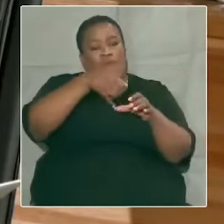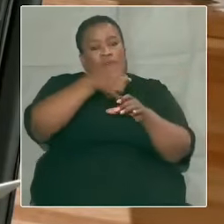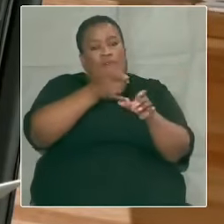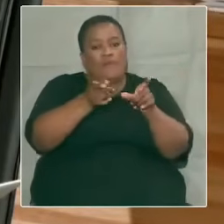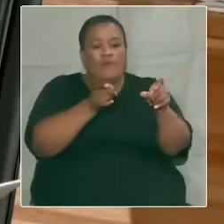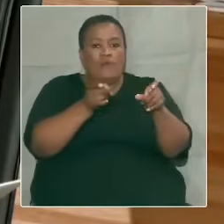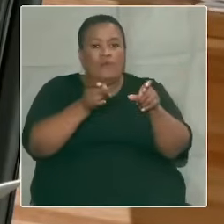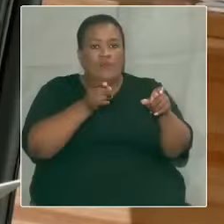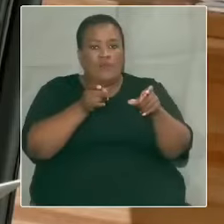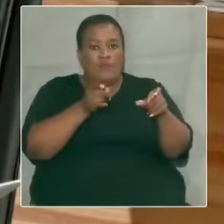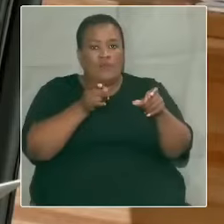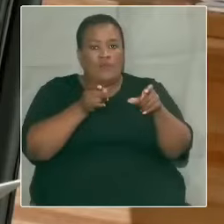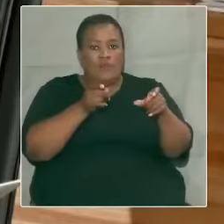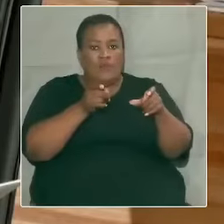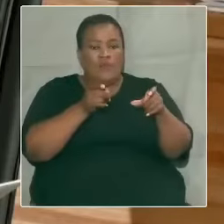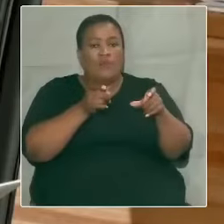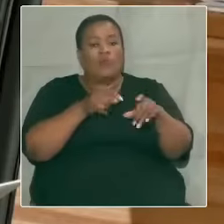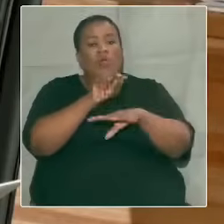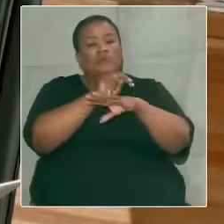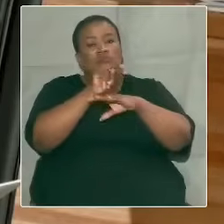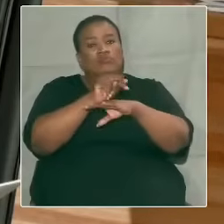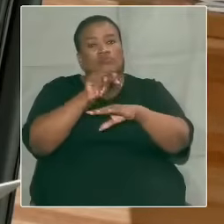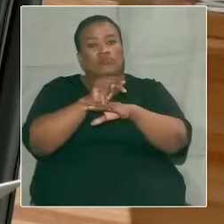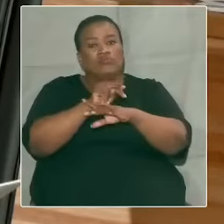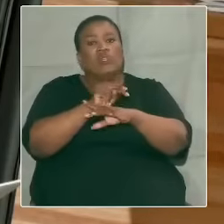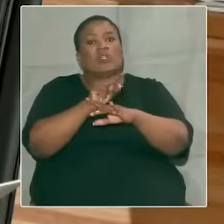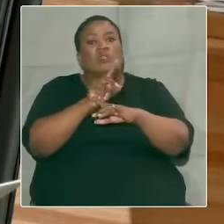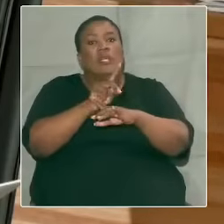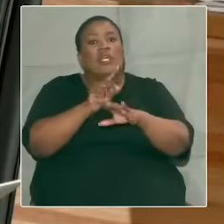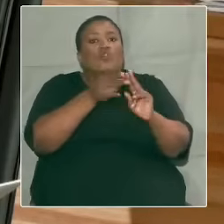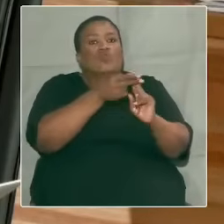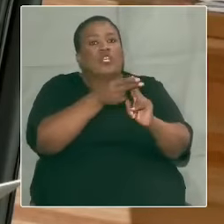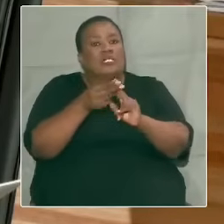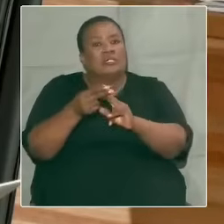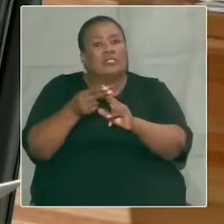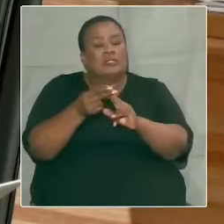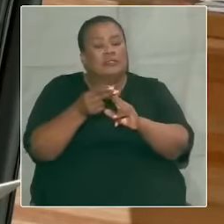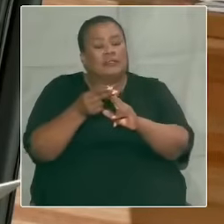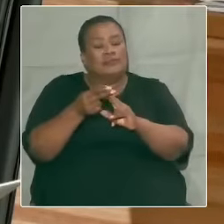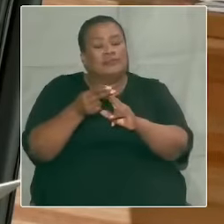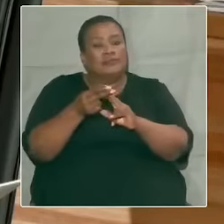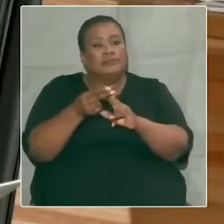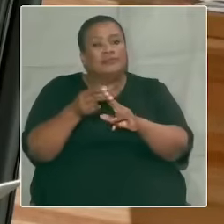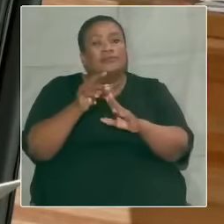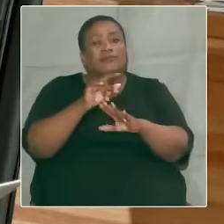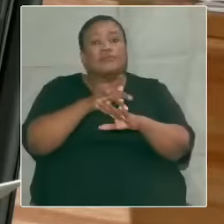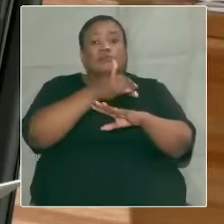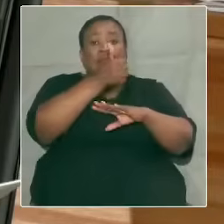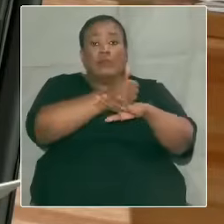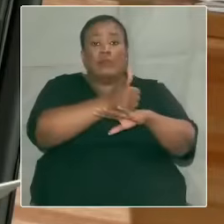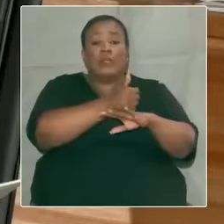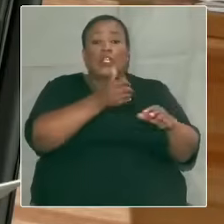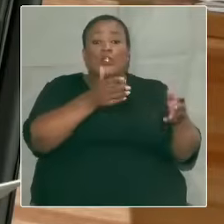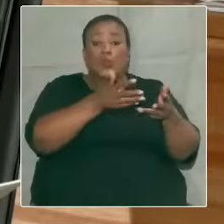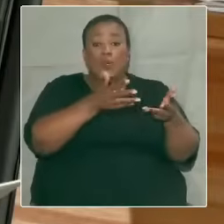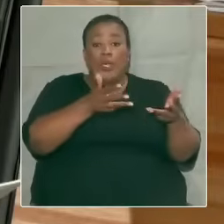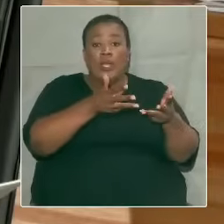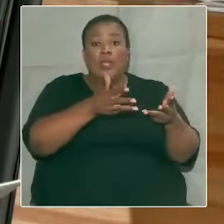spread subunits, and based at SAPS KZN